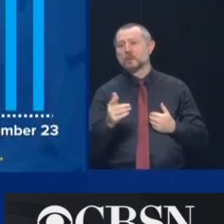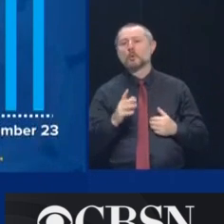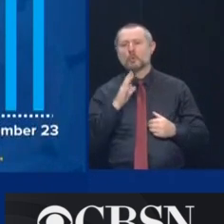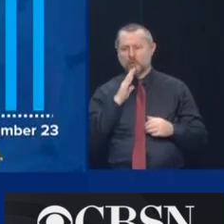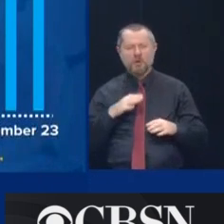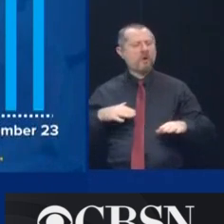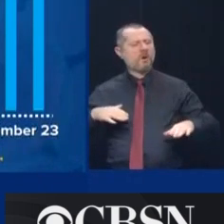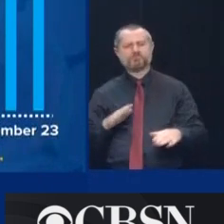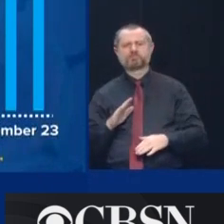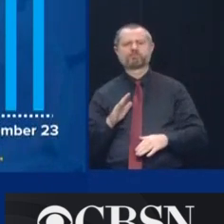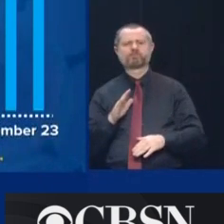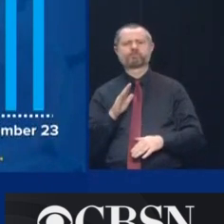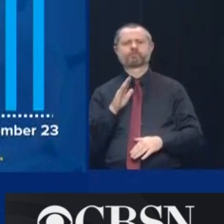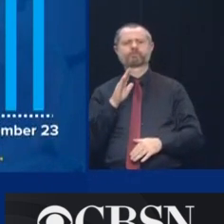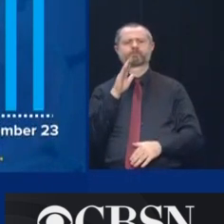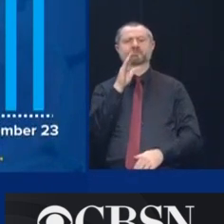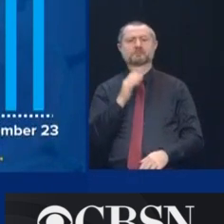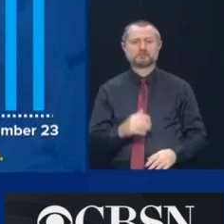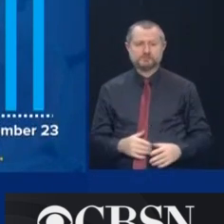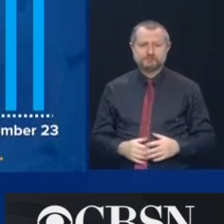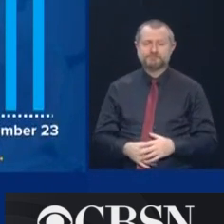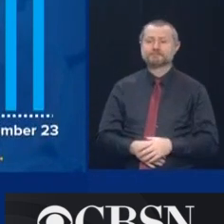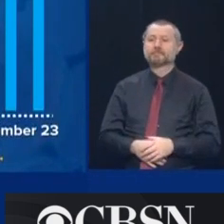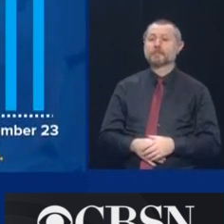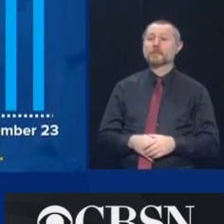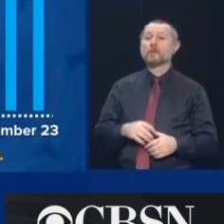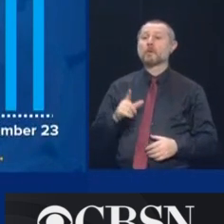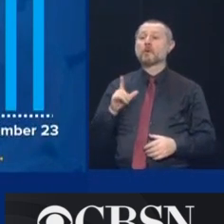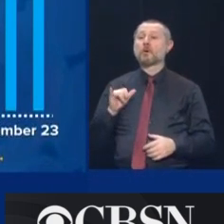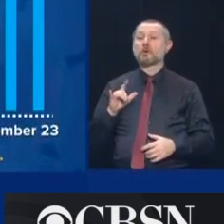used to talk about flattening the curve. Long Island,